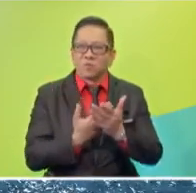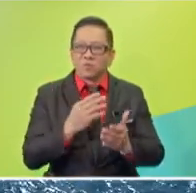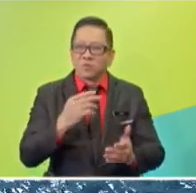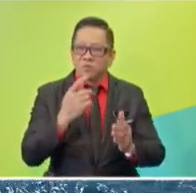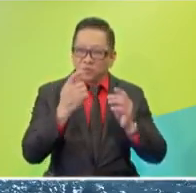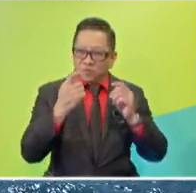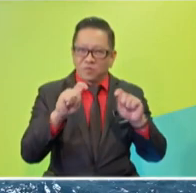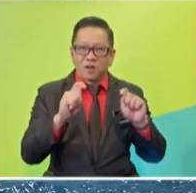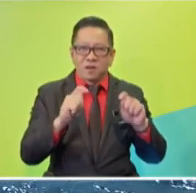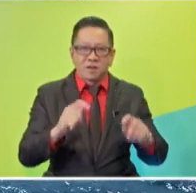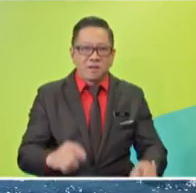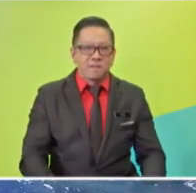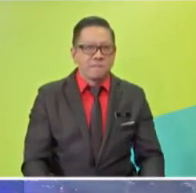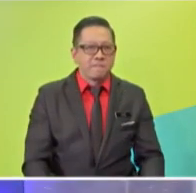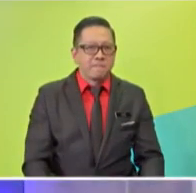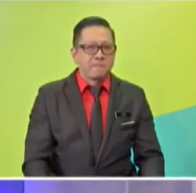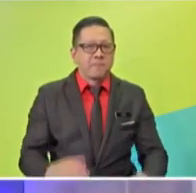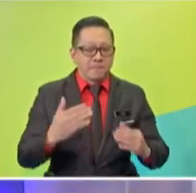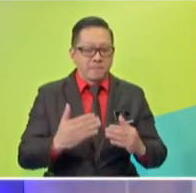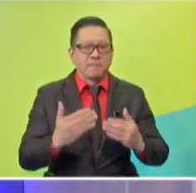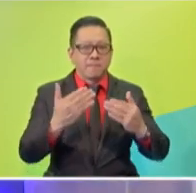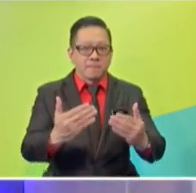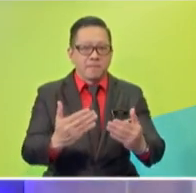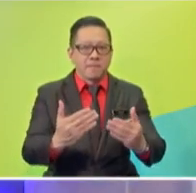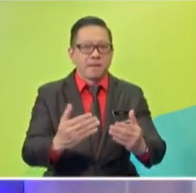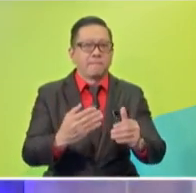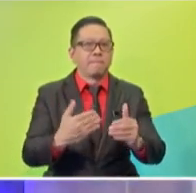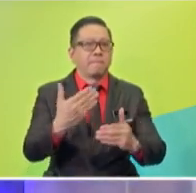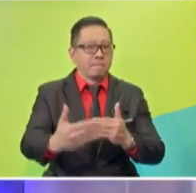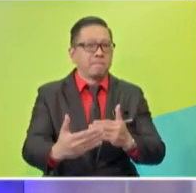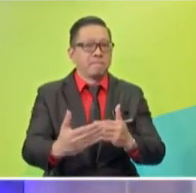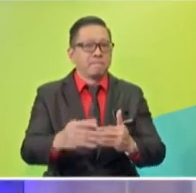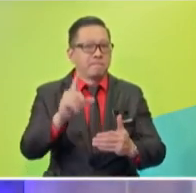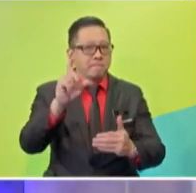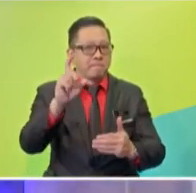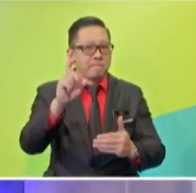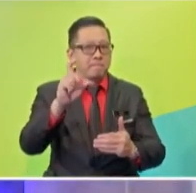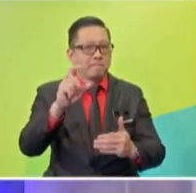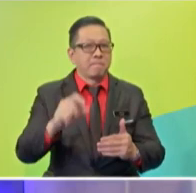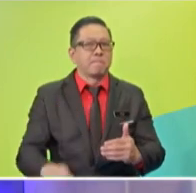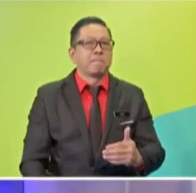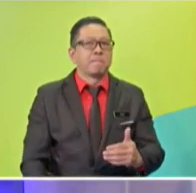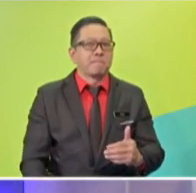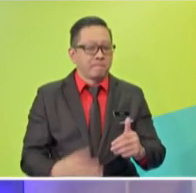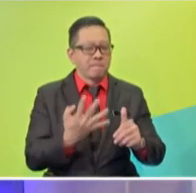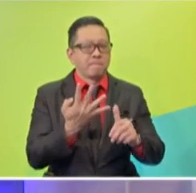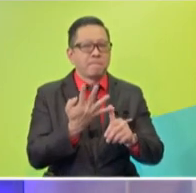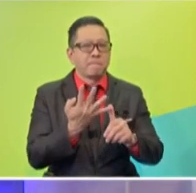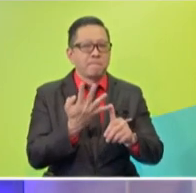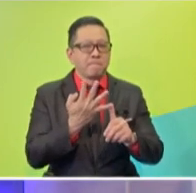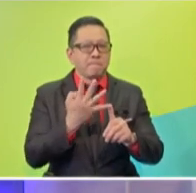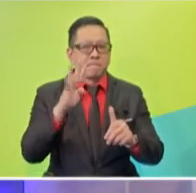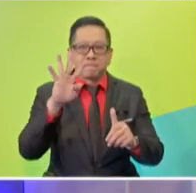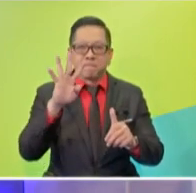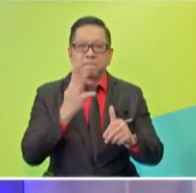All right. Okay, let's proceed with our next student, Haris. All right, Haris, read the fourth